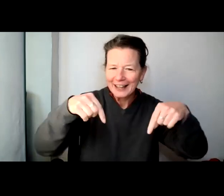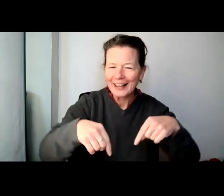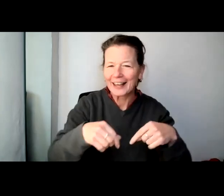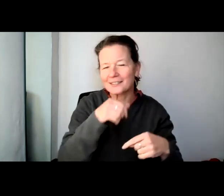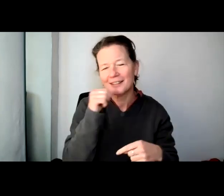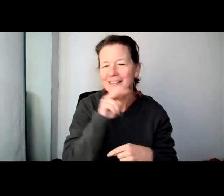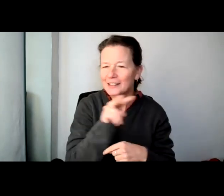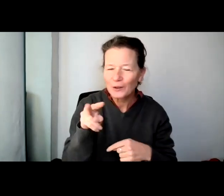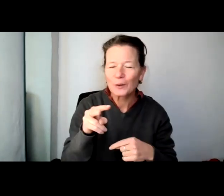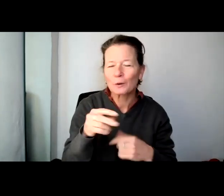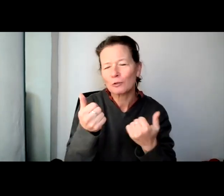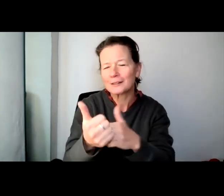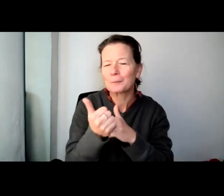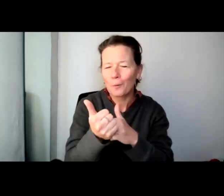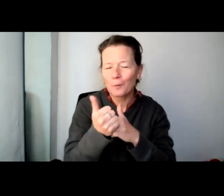support. And